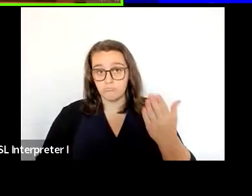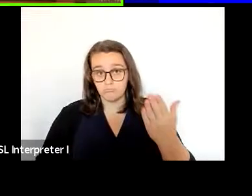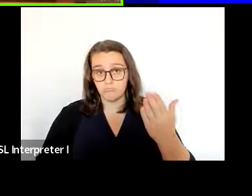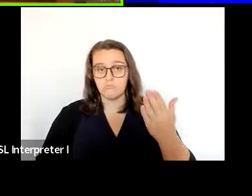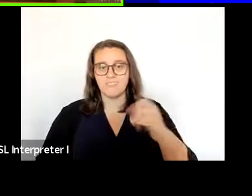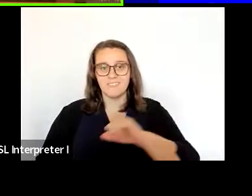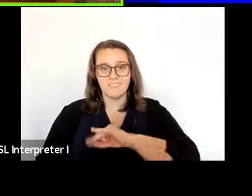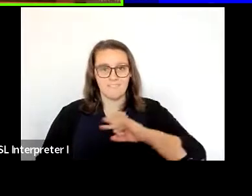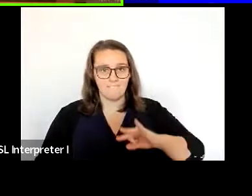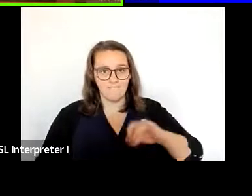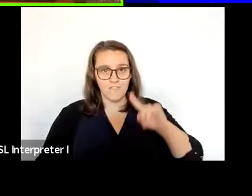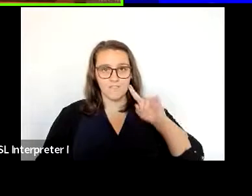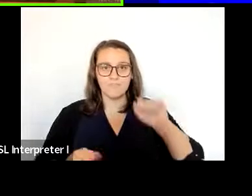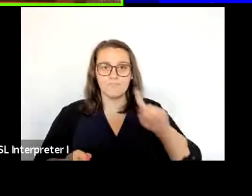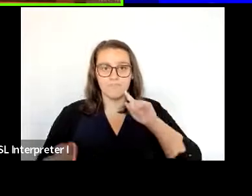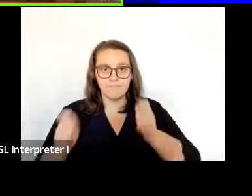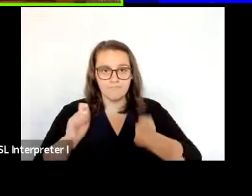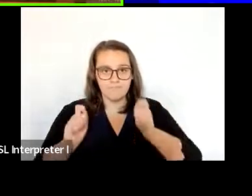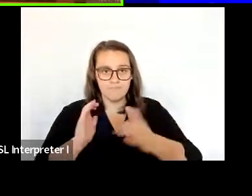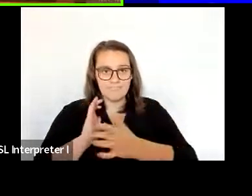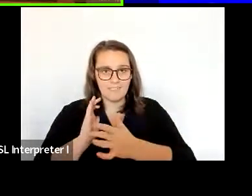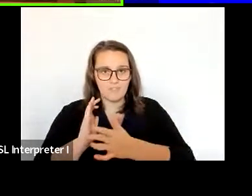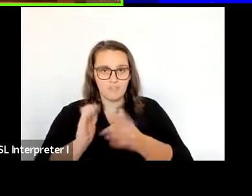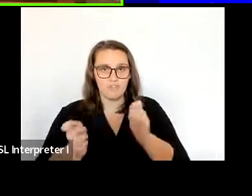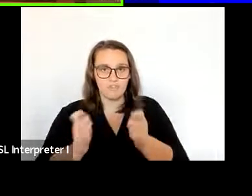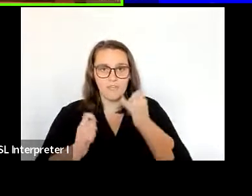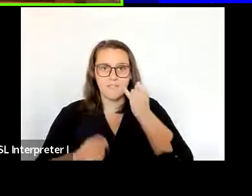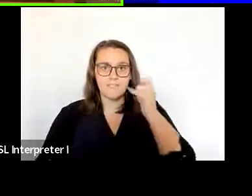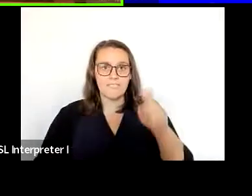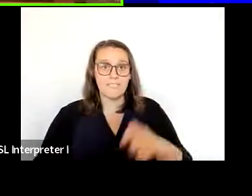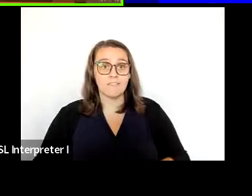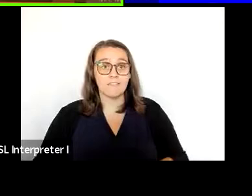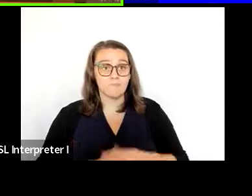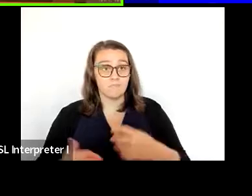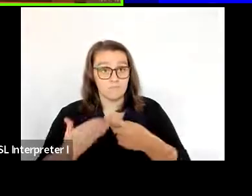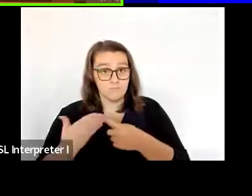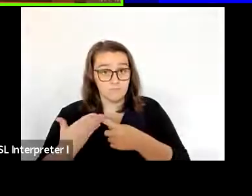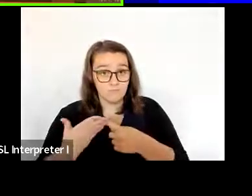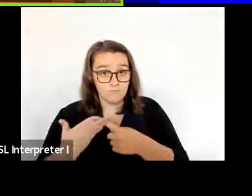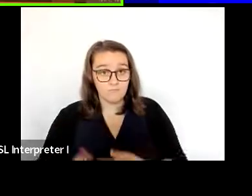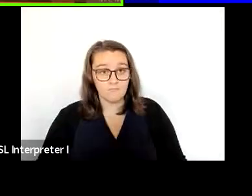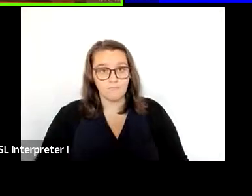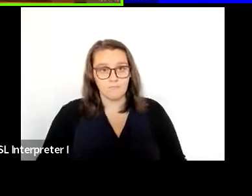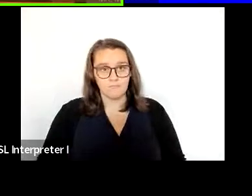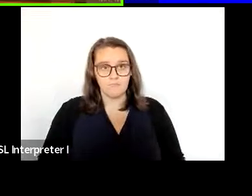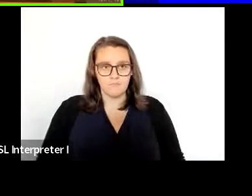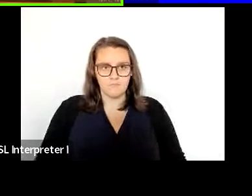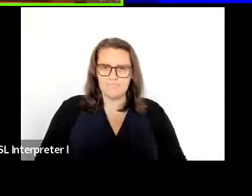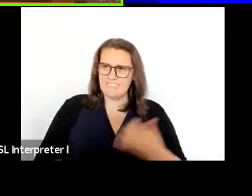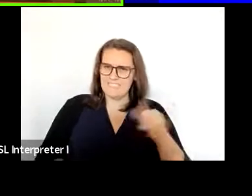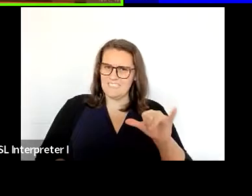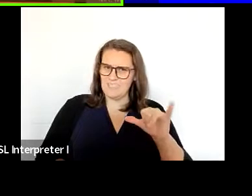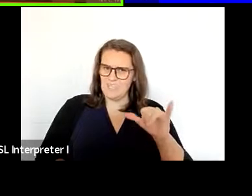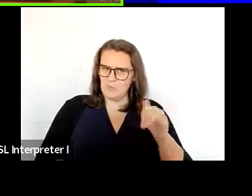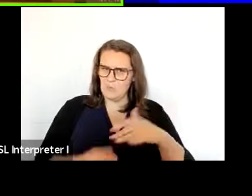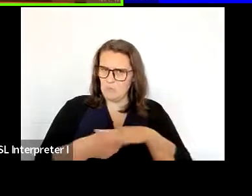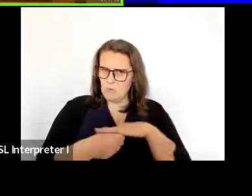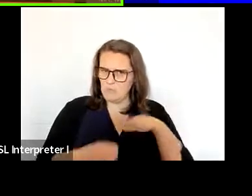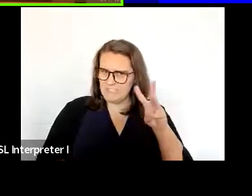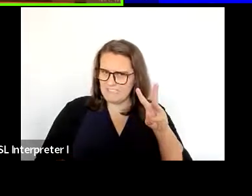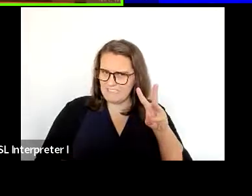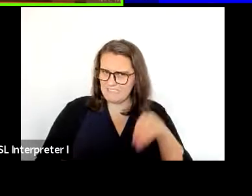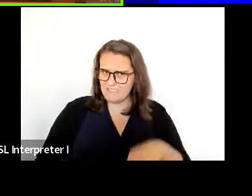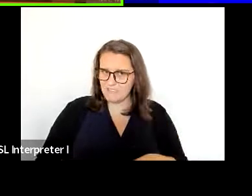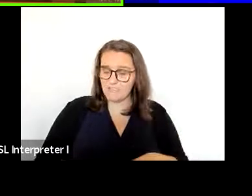technical, conforming and editorial changes. Is there discussion, and is it still in Ward 6? Thank you, Mr.